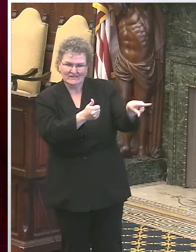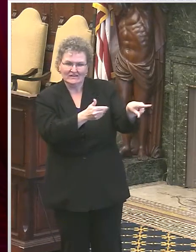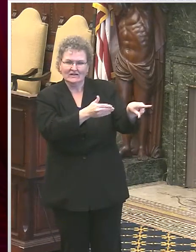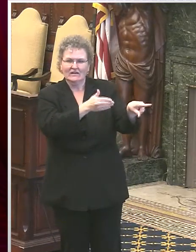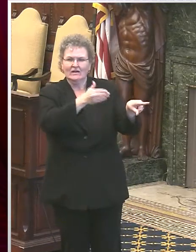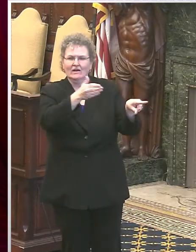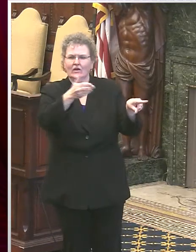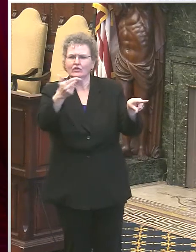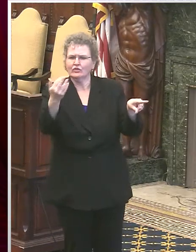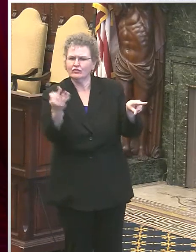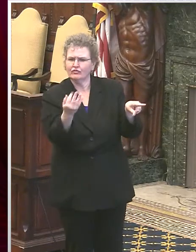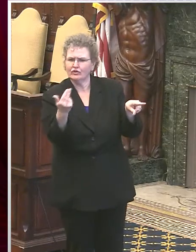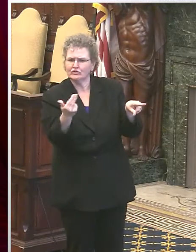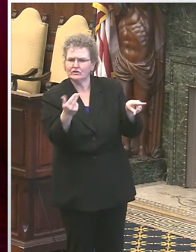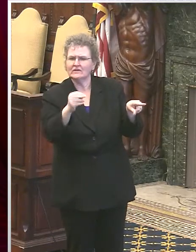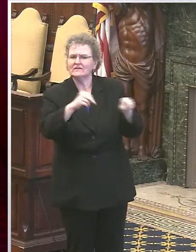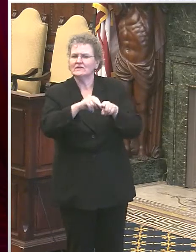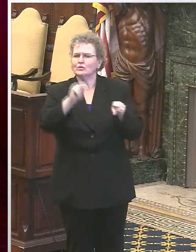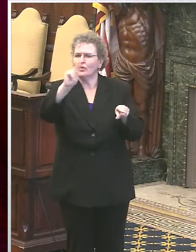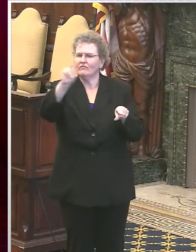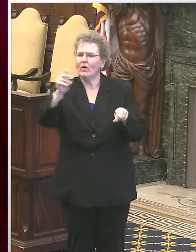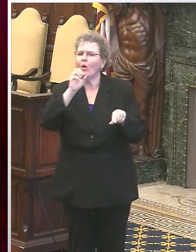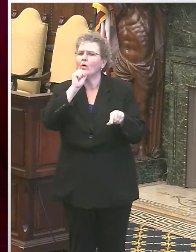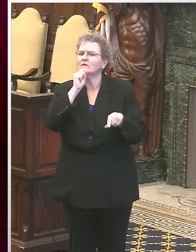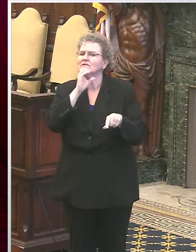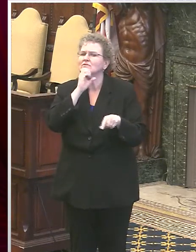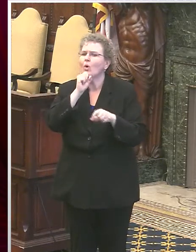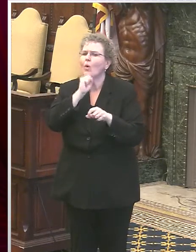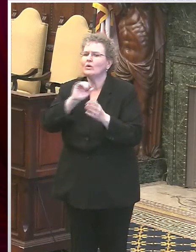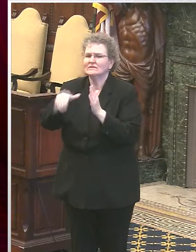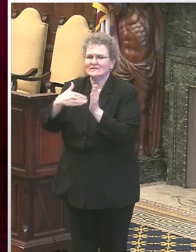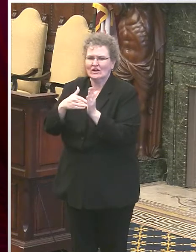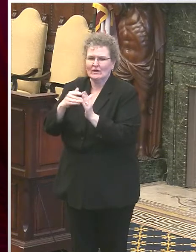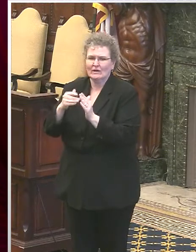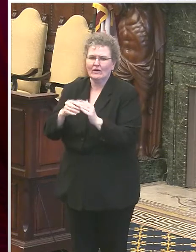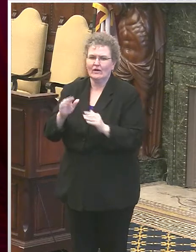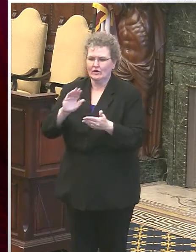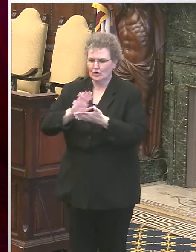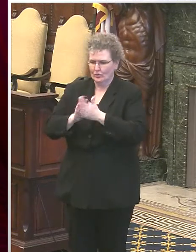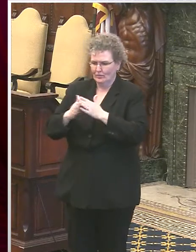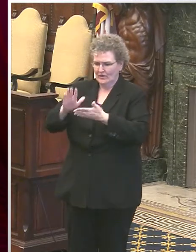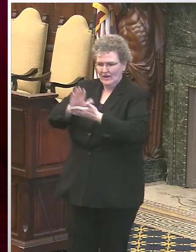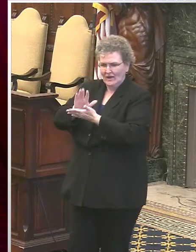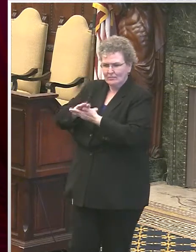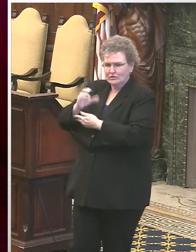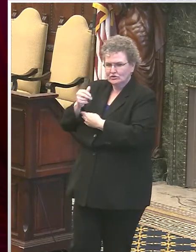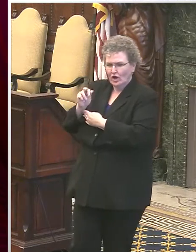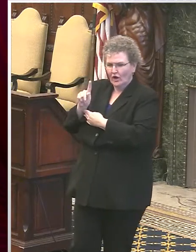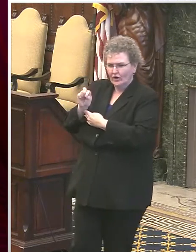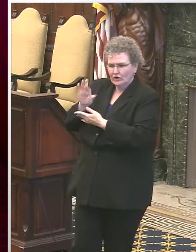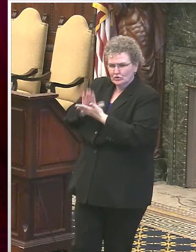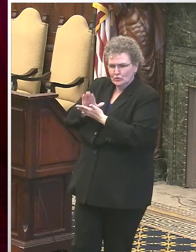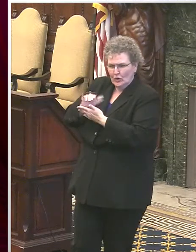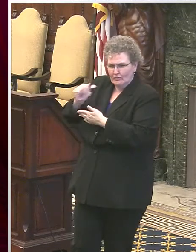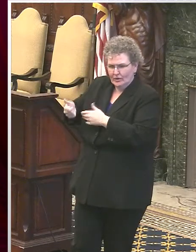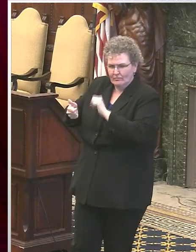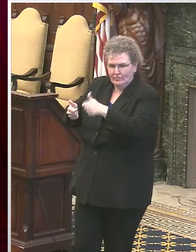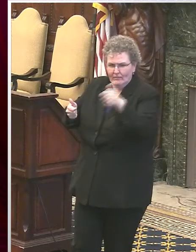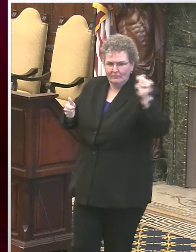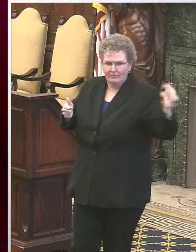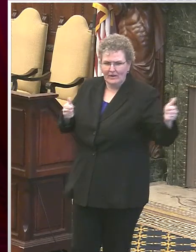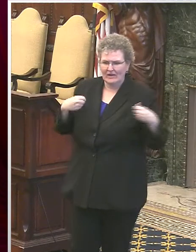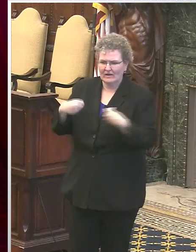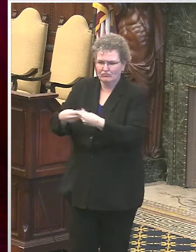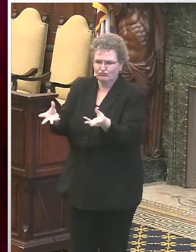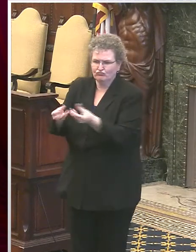Adult Center in North Philly. And on Saturday, we're going to be at the Community Academy of Philadelphia Charter School again in Juniata Park. And again,